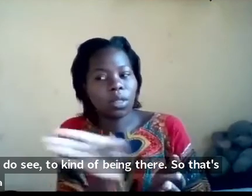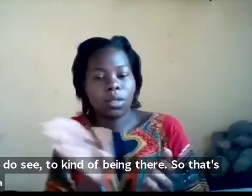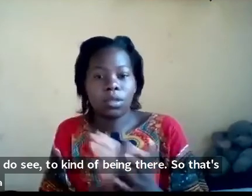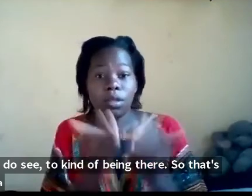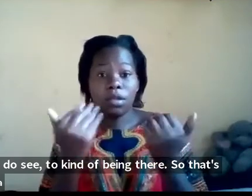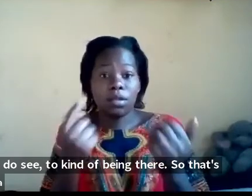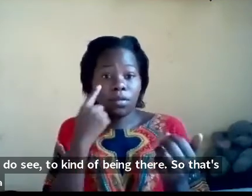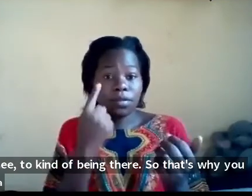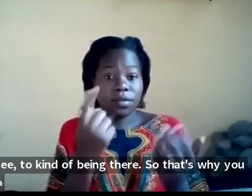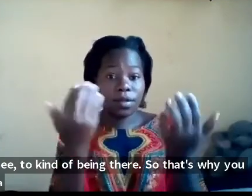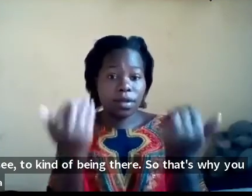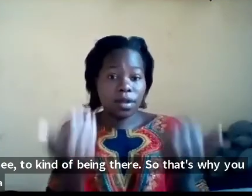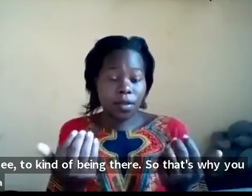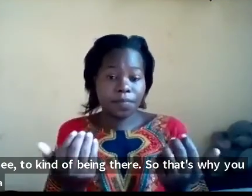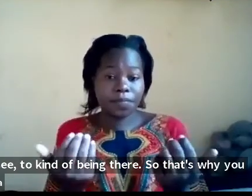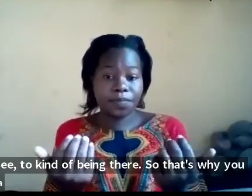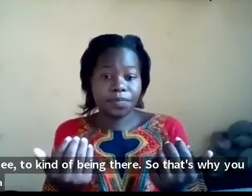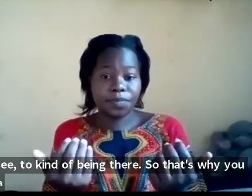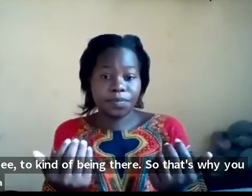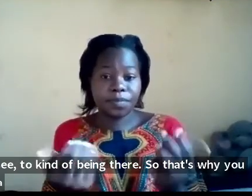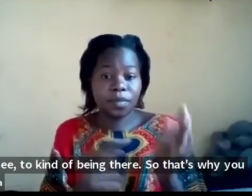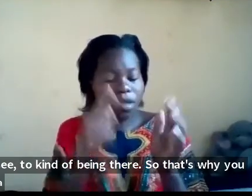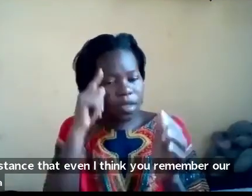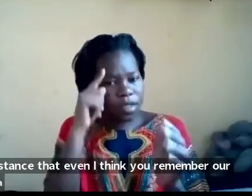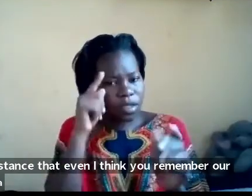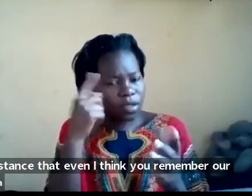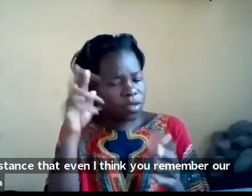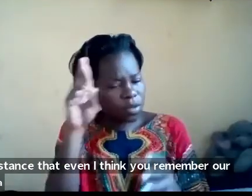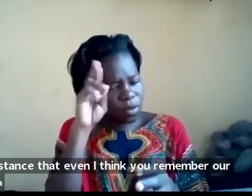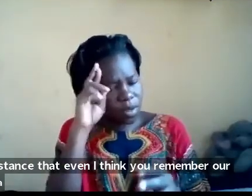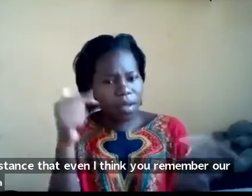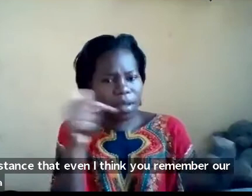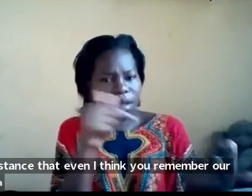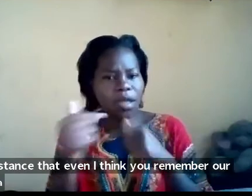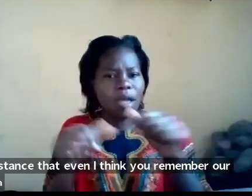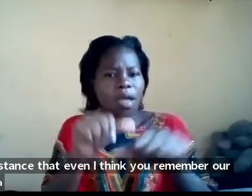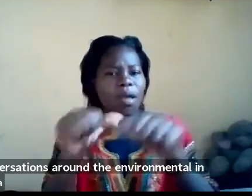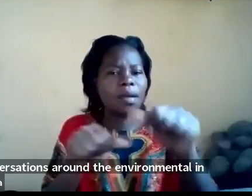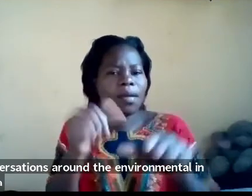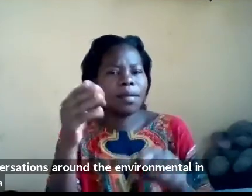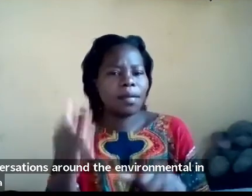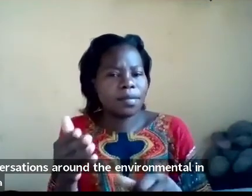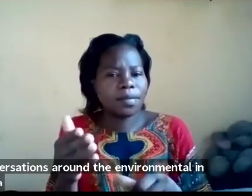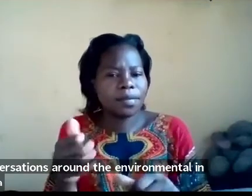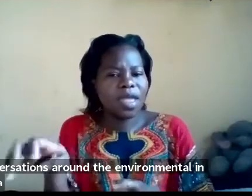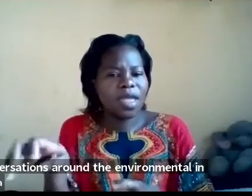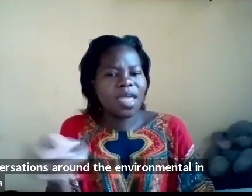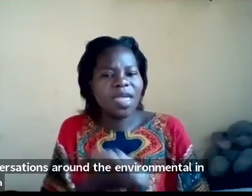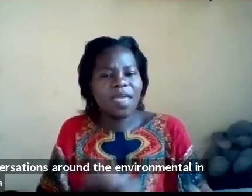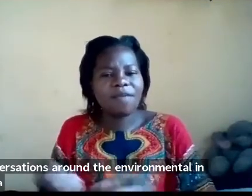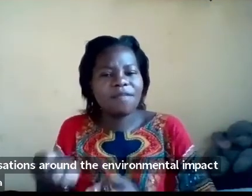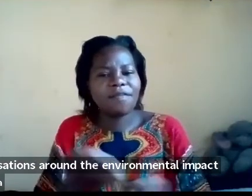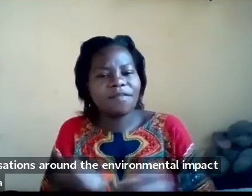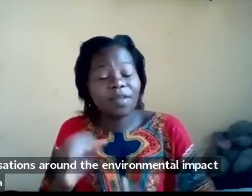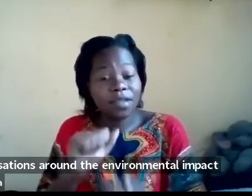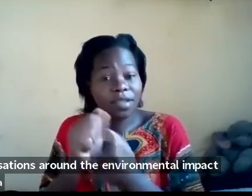even, I think you remember the conversations around the environmental impact assessment for this